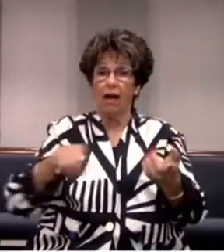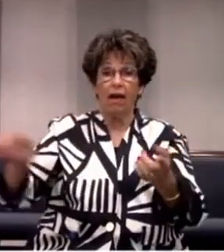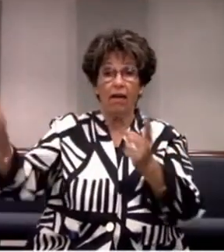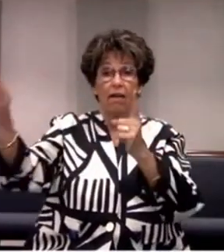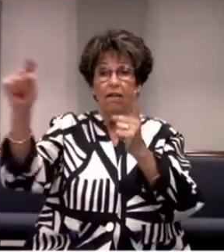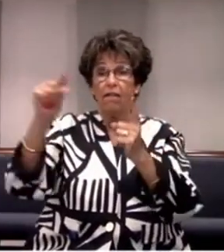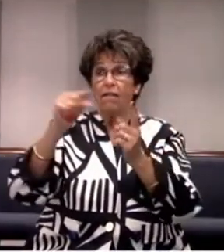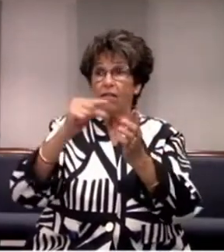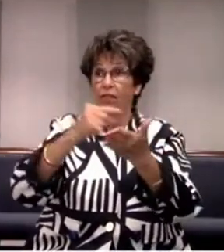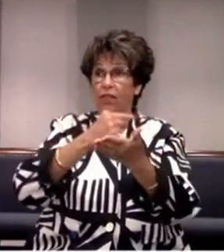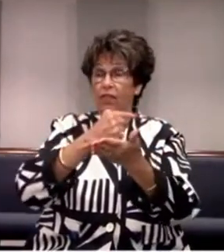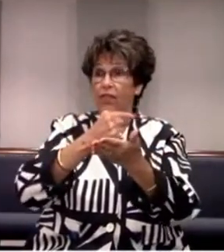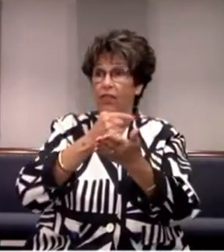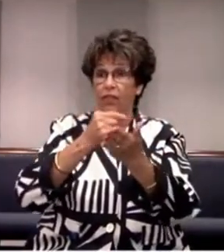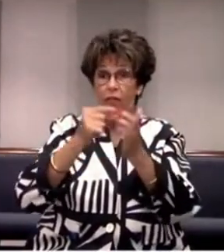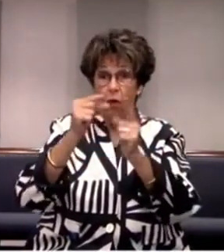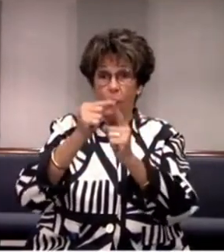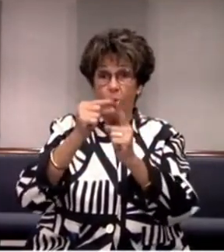I wrote this down.